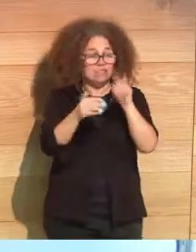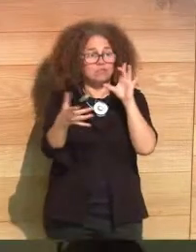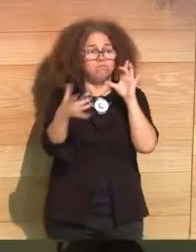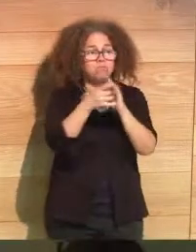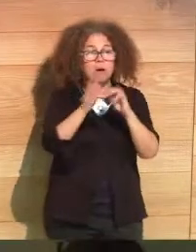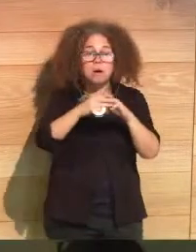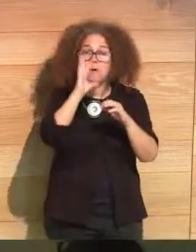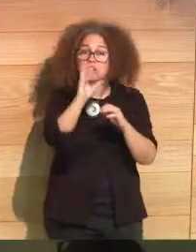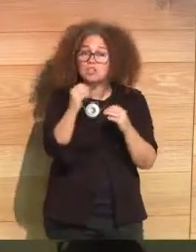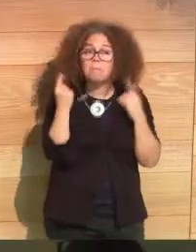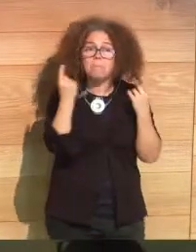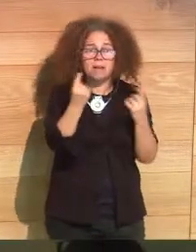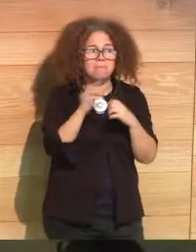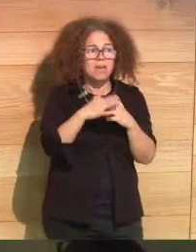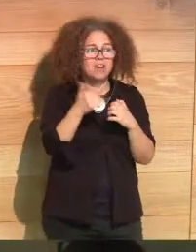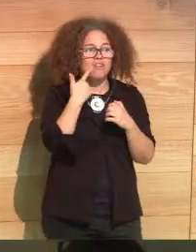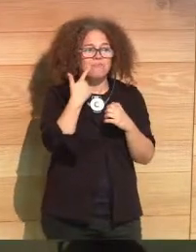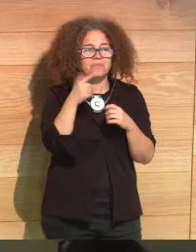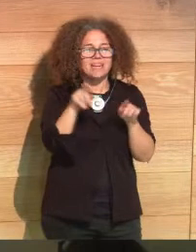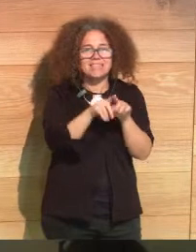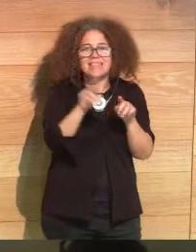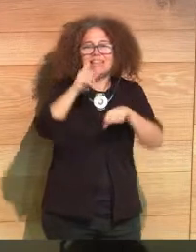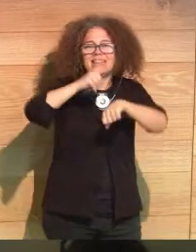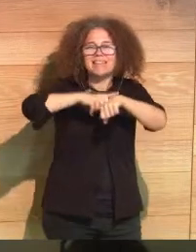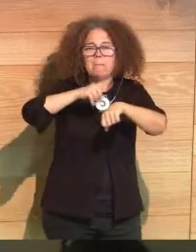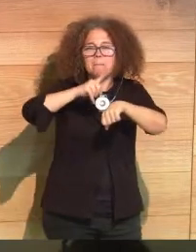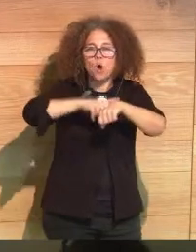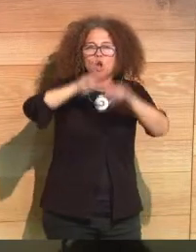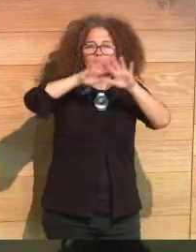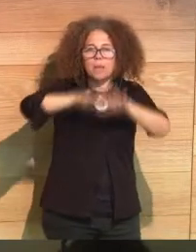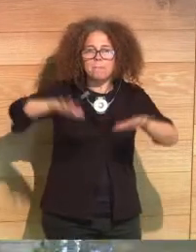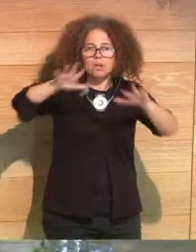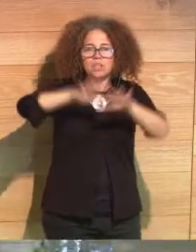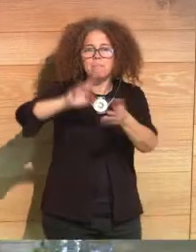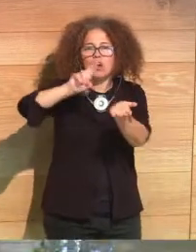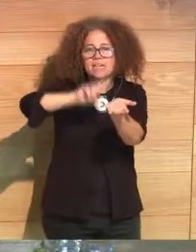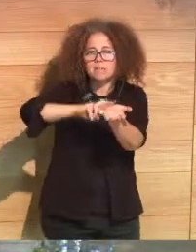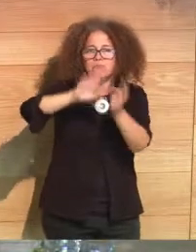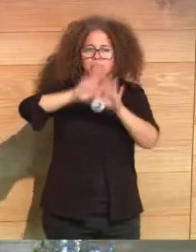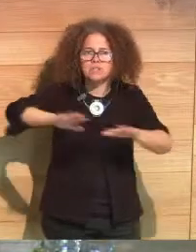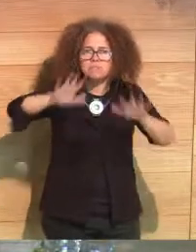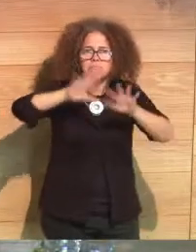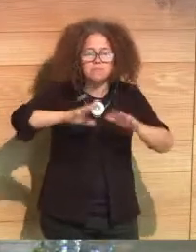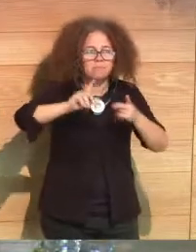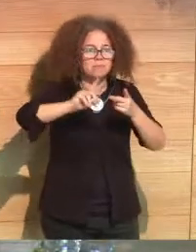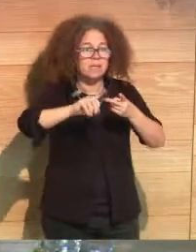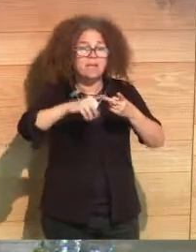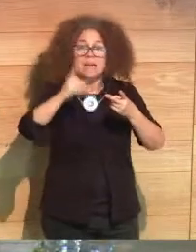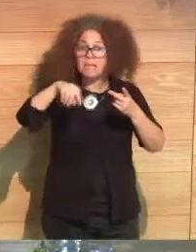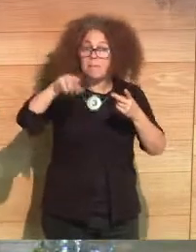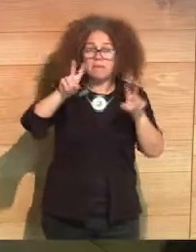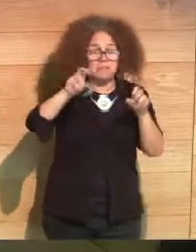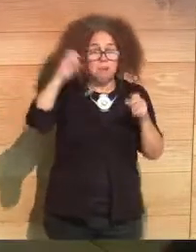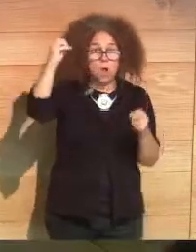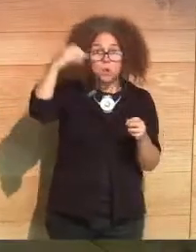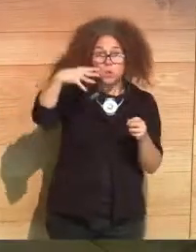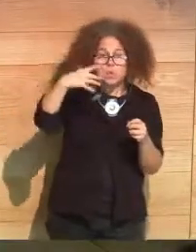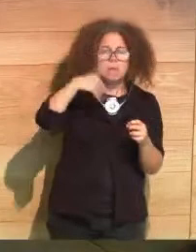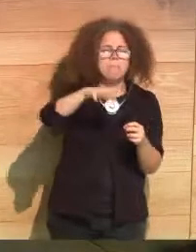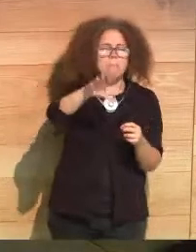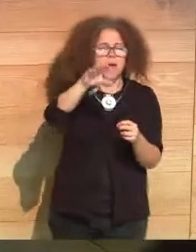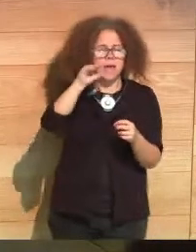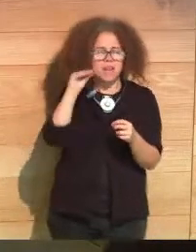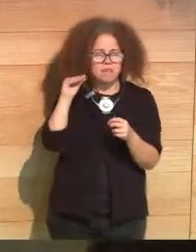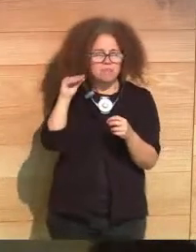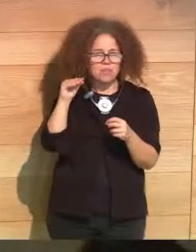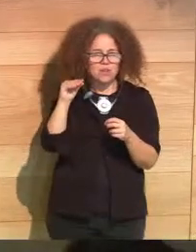exhibition. There's also a thing about light and perception that we didn't talk about. That's really leitmotif